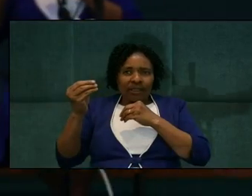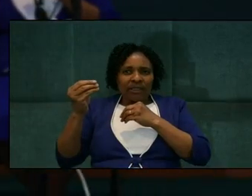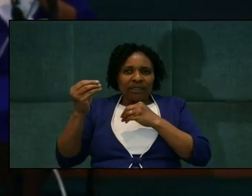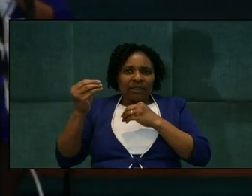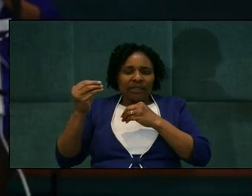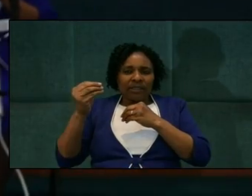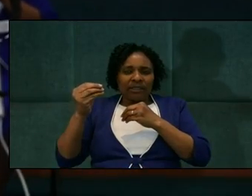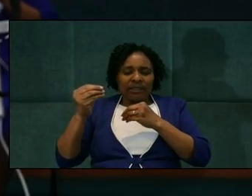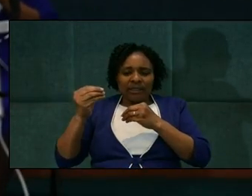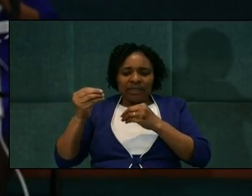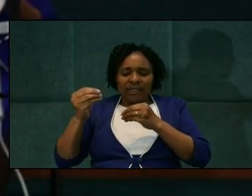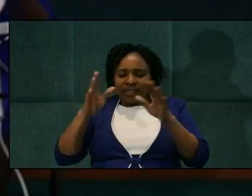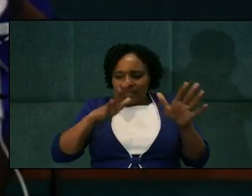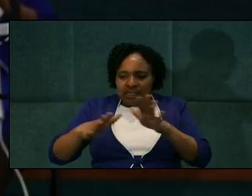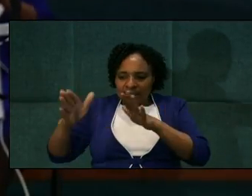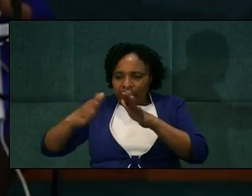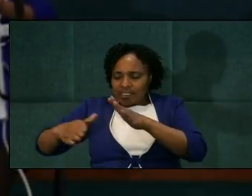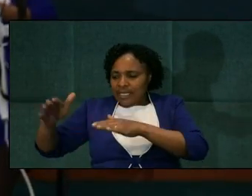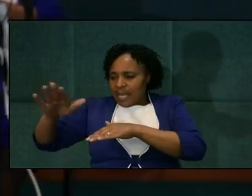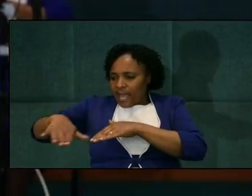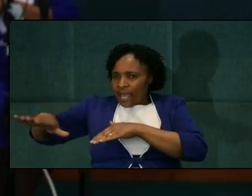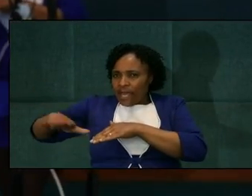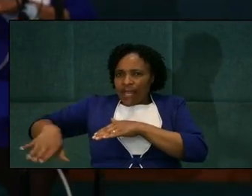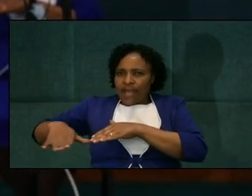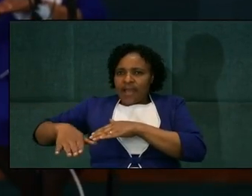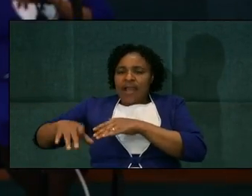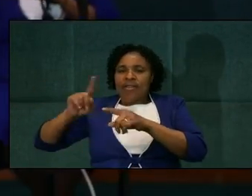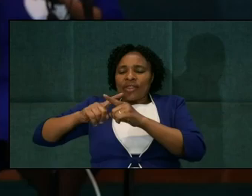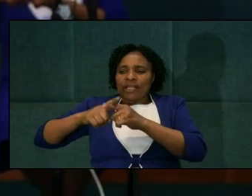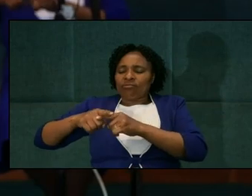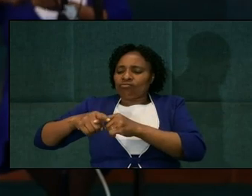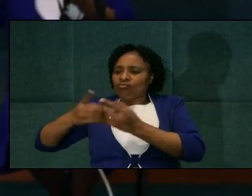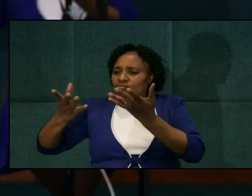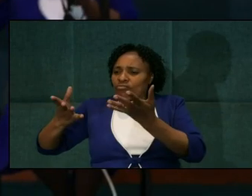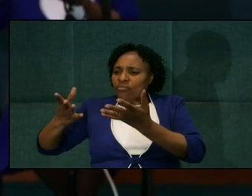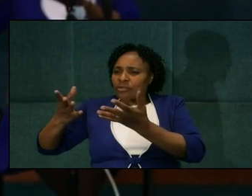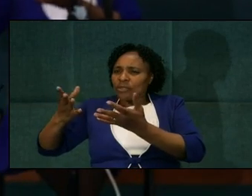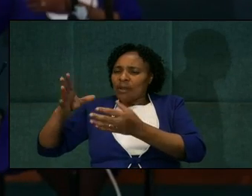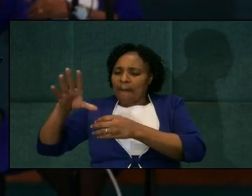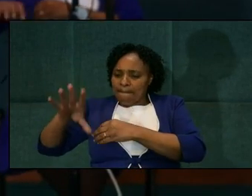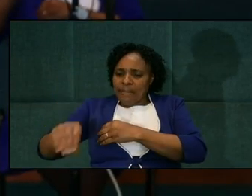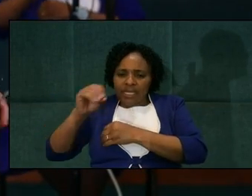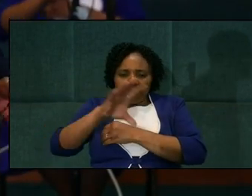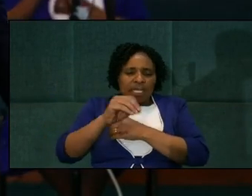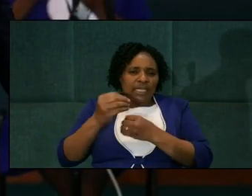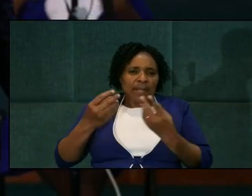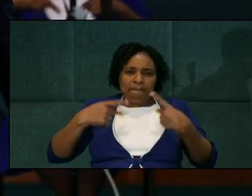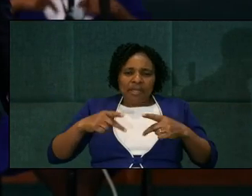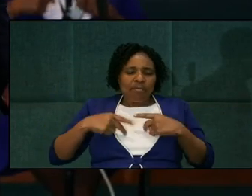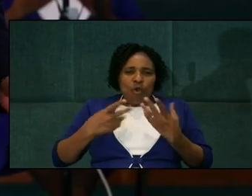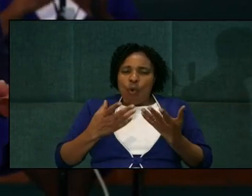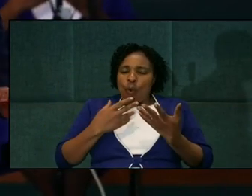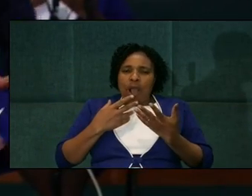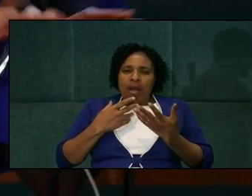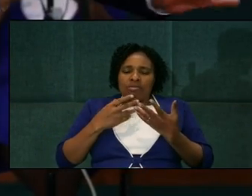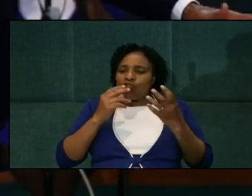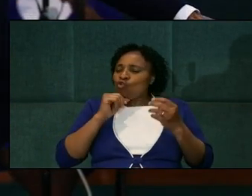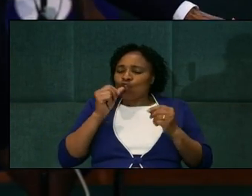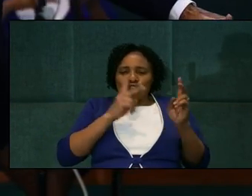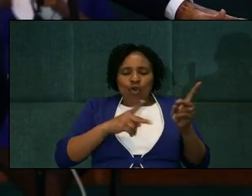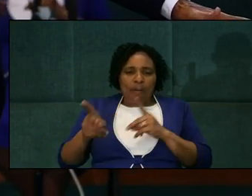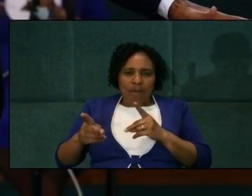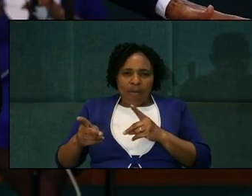He went on the seaside and he picked up just ordinary men. They believe in Jesus. You know who believe in Jesus? Hey,